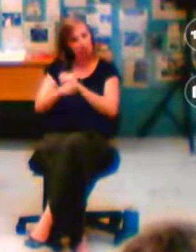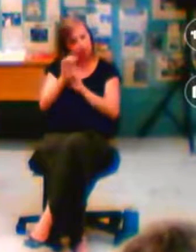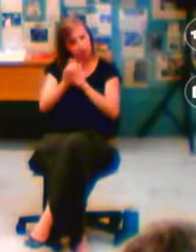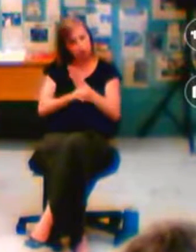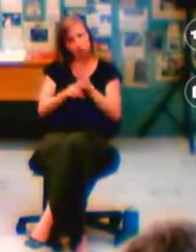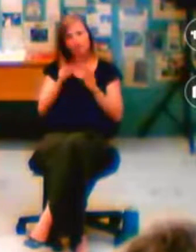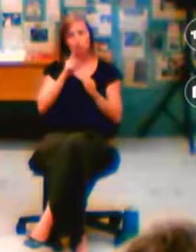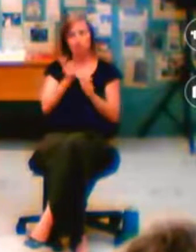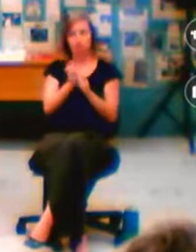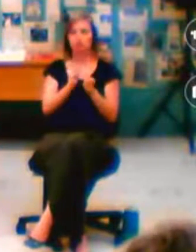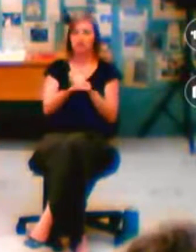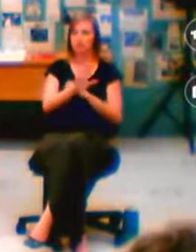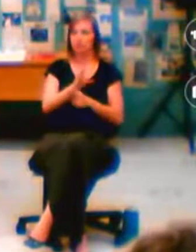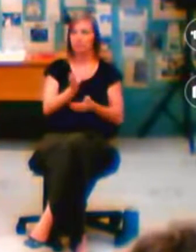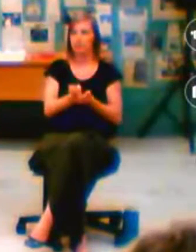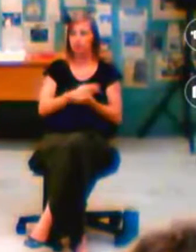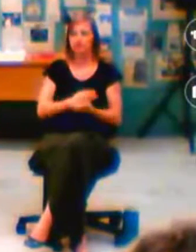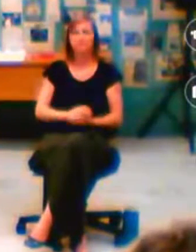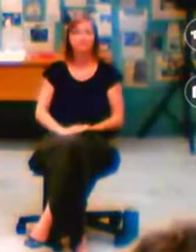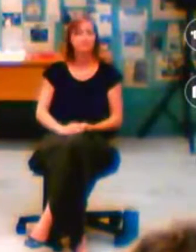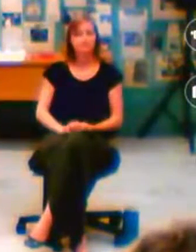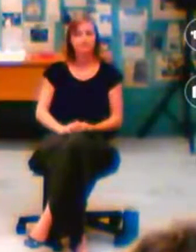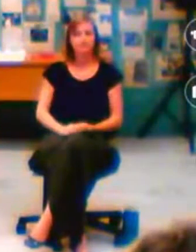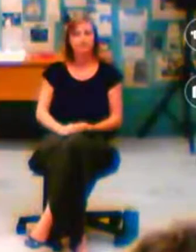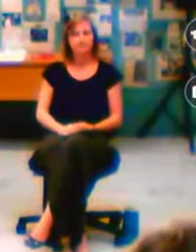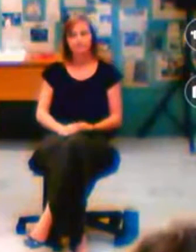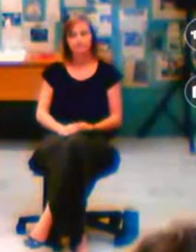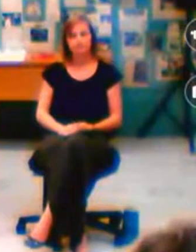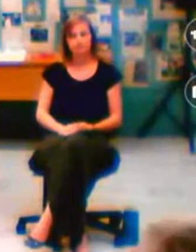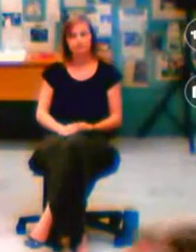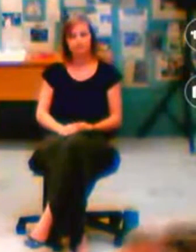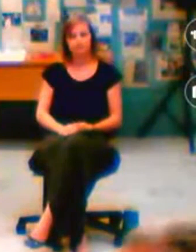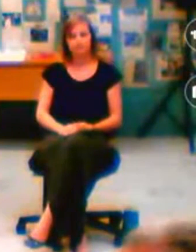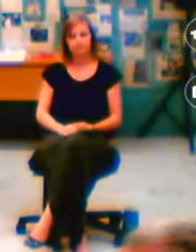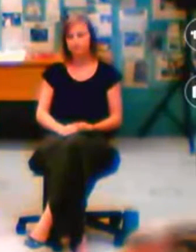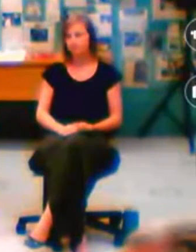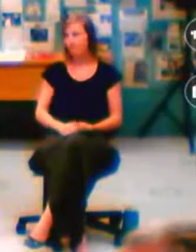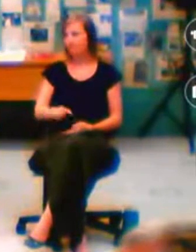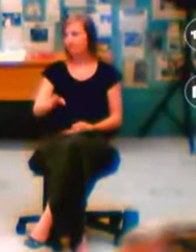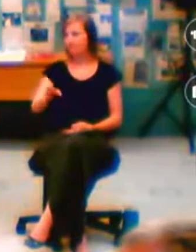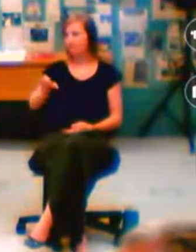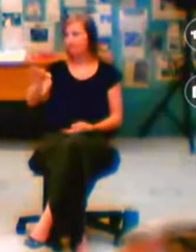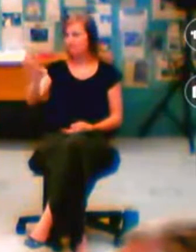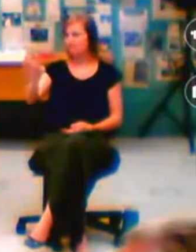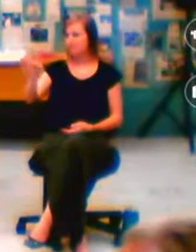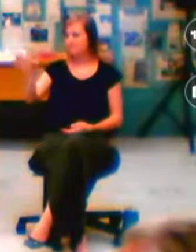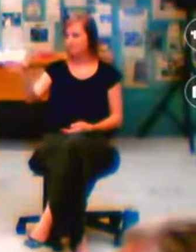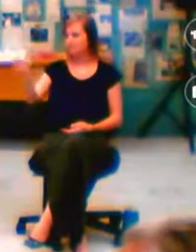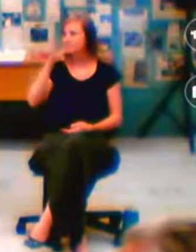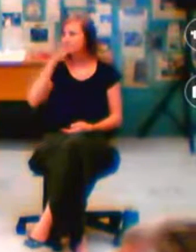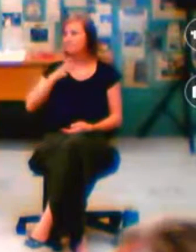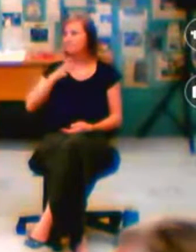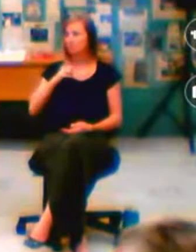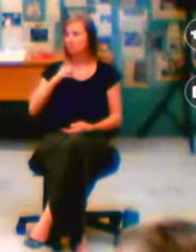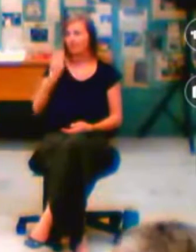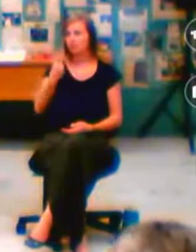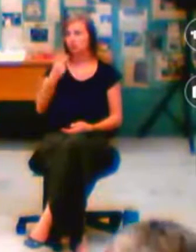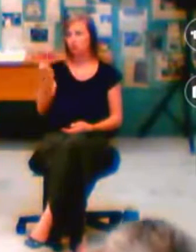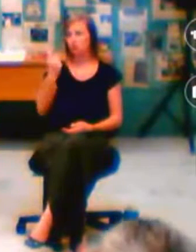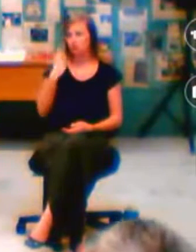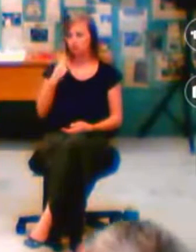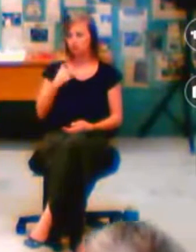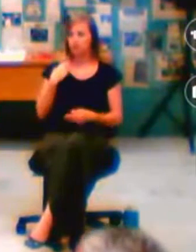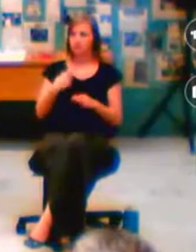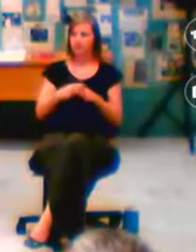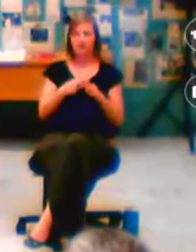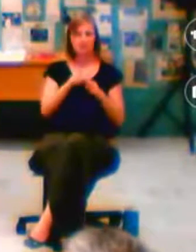that says it has to do anything. And the money, by the way, can't be taken away. If they do a lousy job of health care, you have to amend the Constitution to